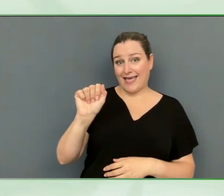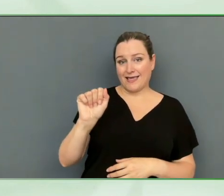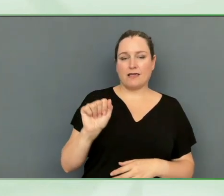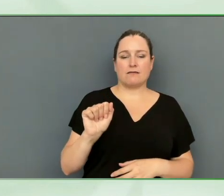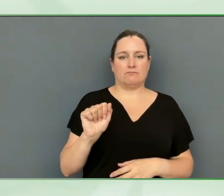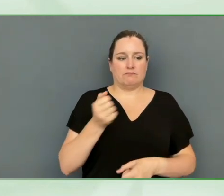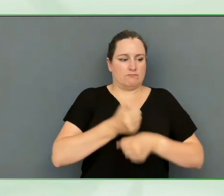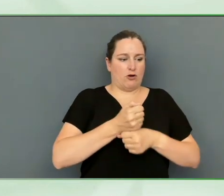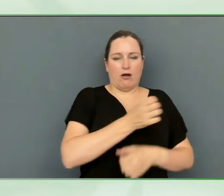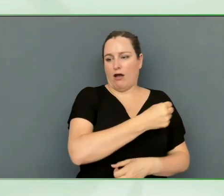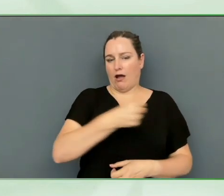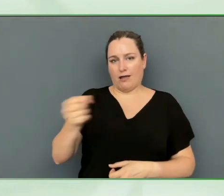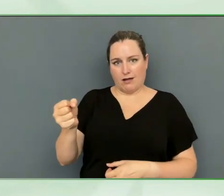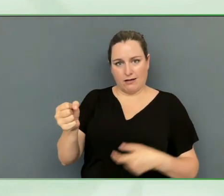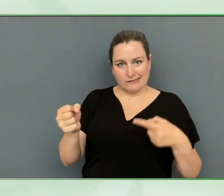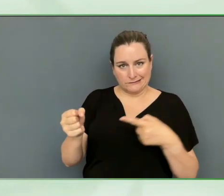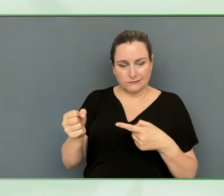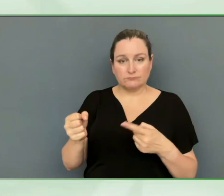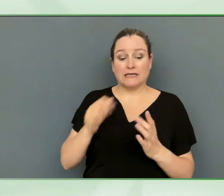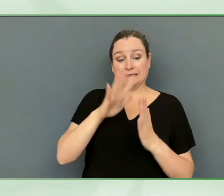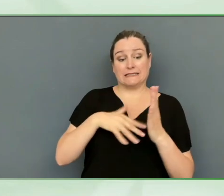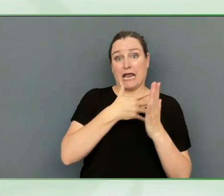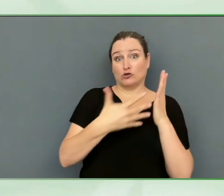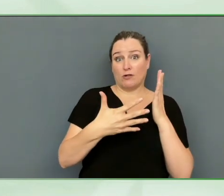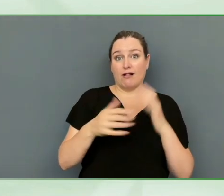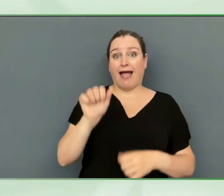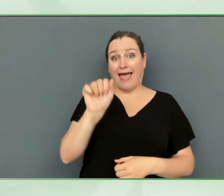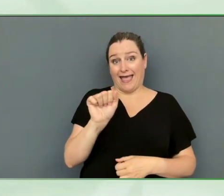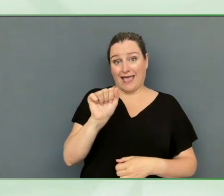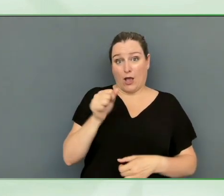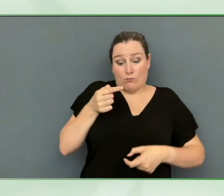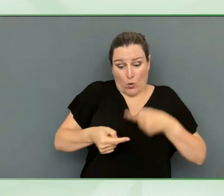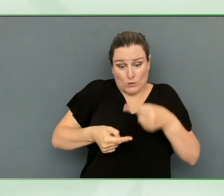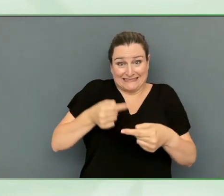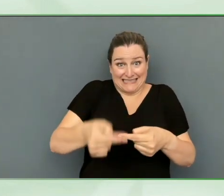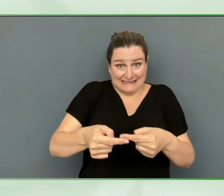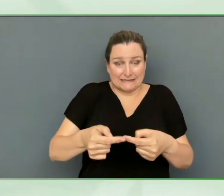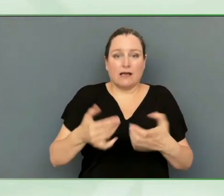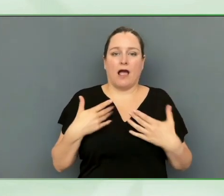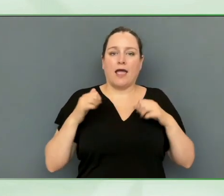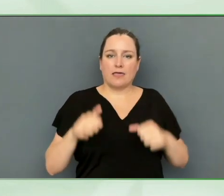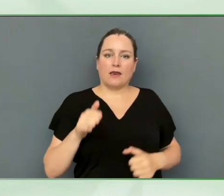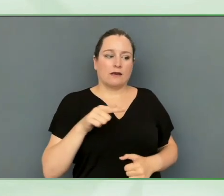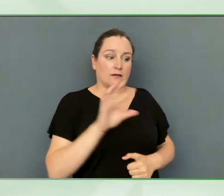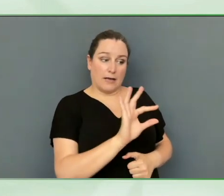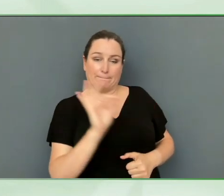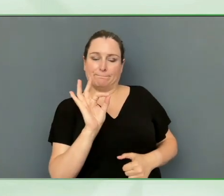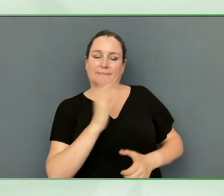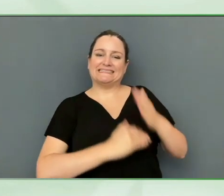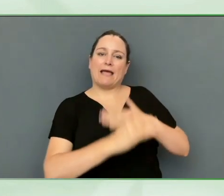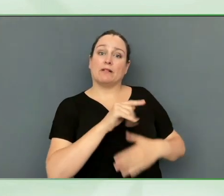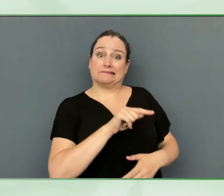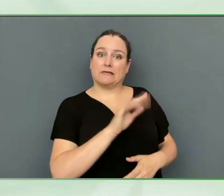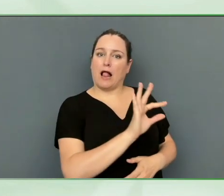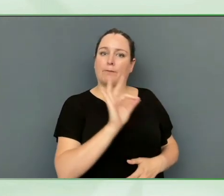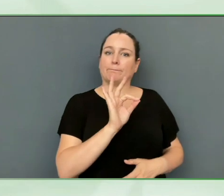process, you're able to bring people with disabilities onto the federal workforce in a much